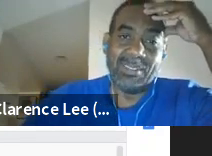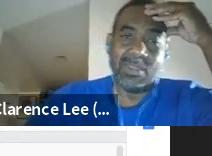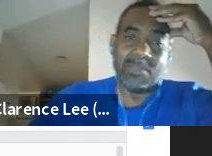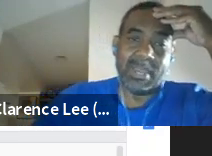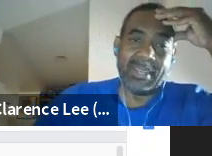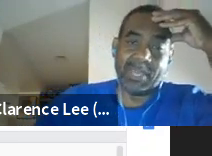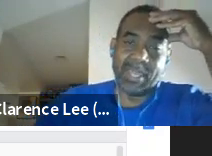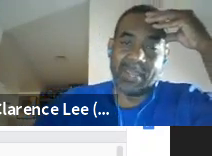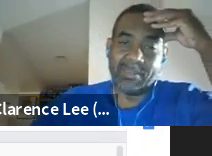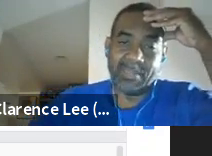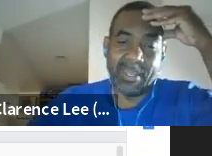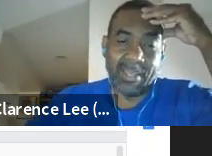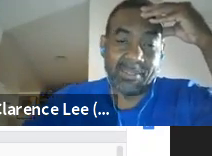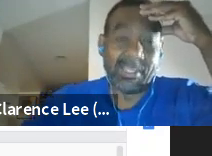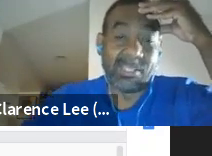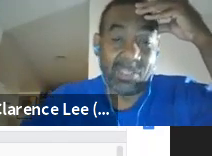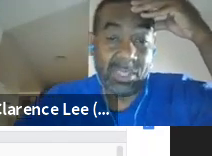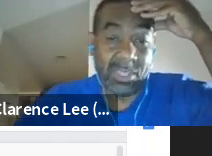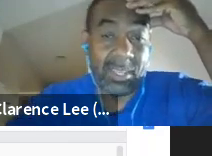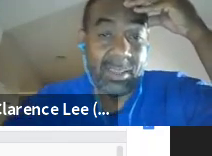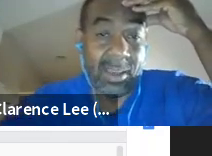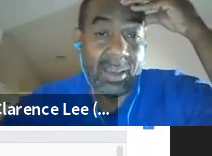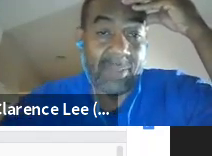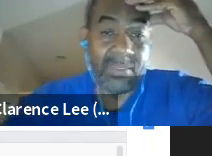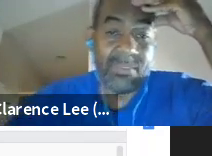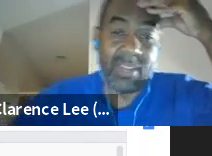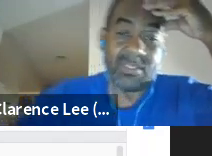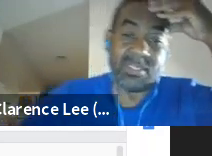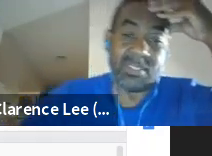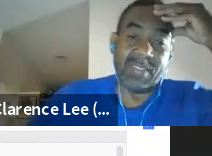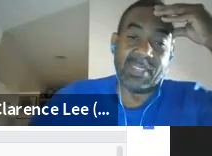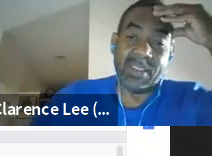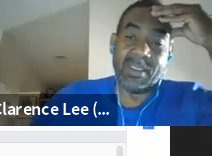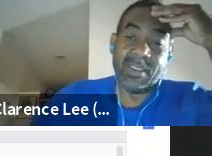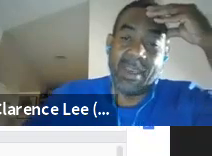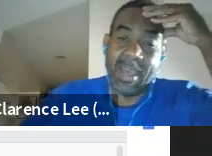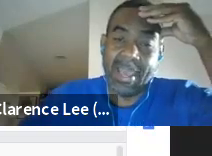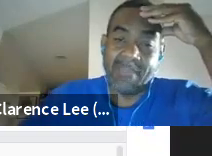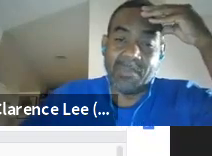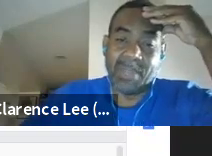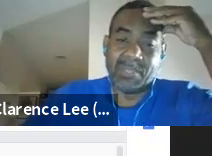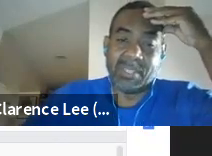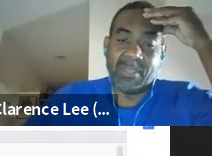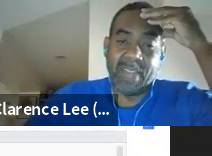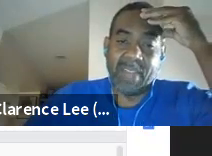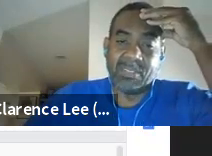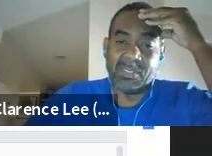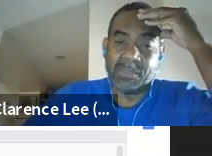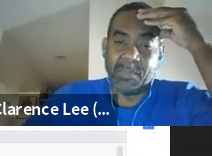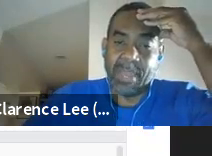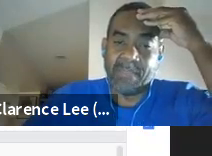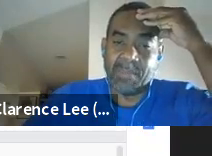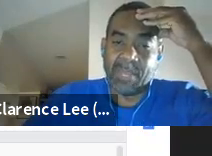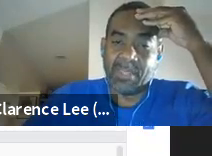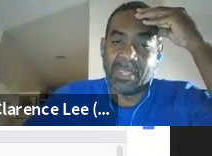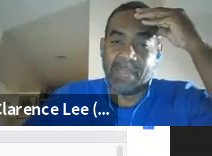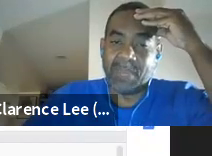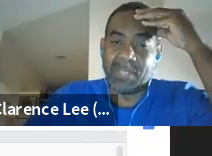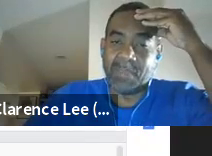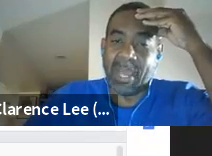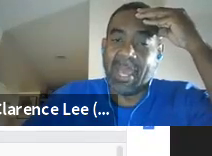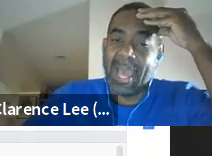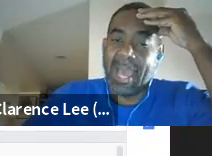during the pandemic, and that's a good thing. The fellows are still out there. I haven't been able to see the violence interrupted, but I haven't been out there